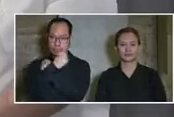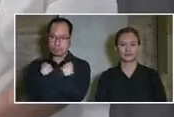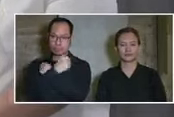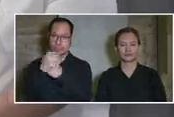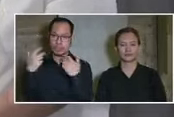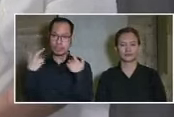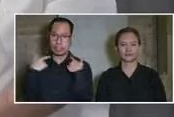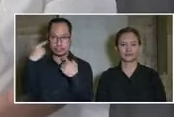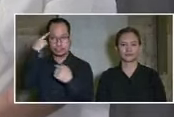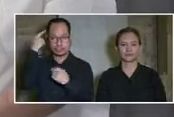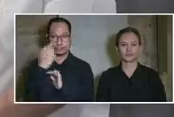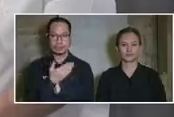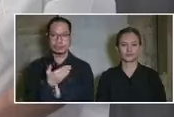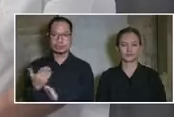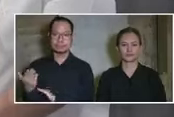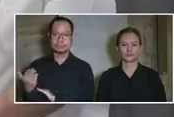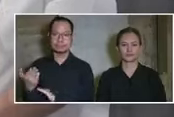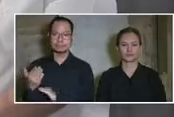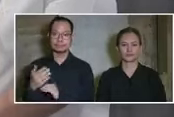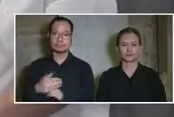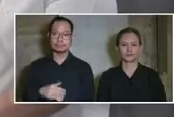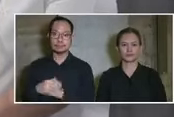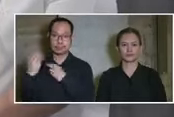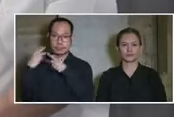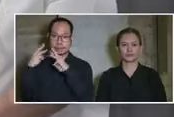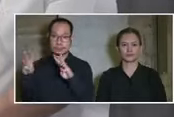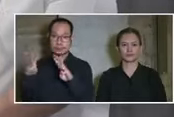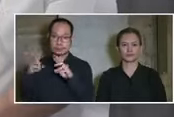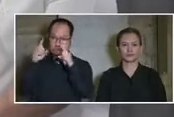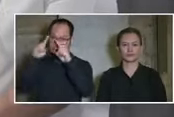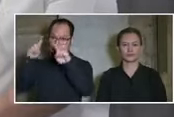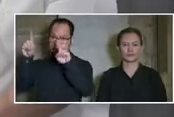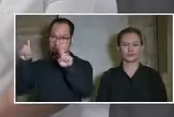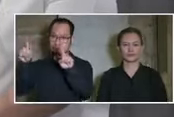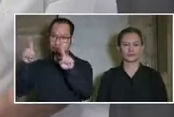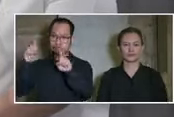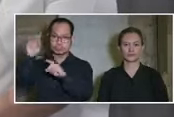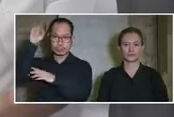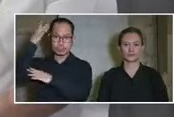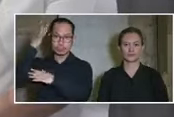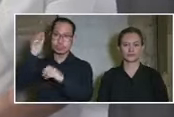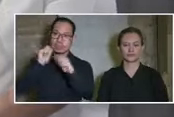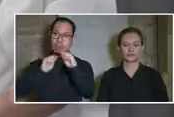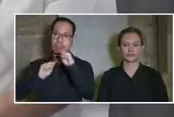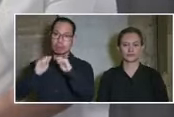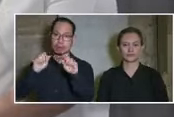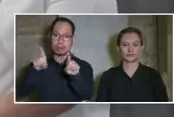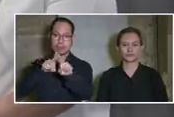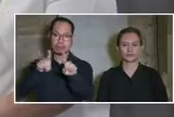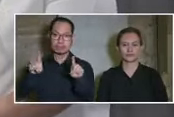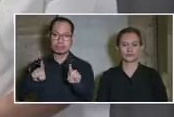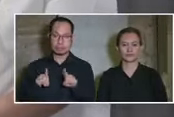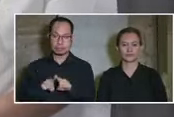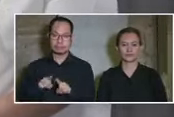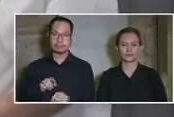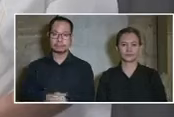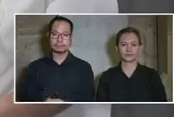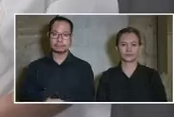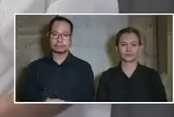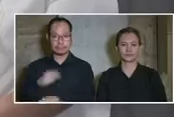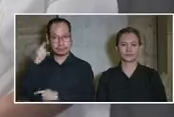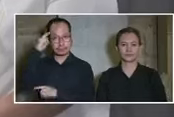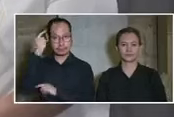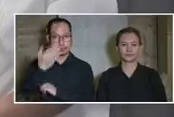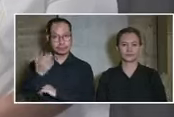we have for you, may you excel in this gracious act also.